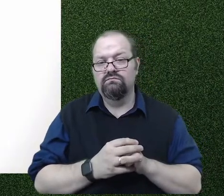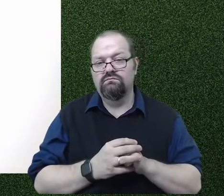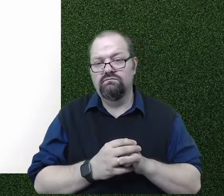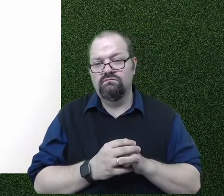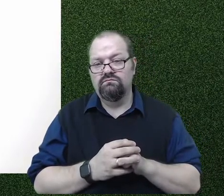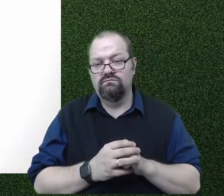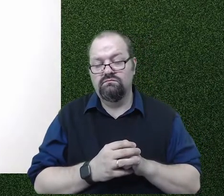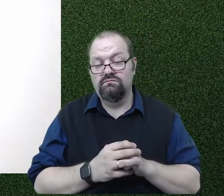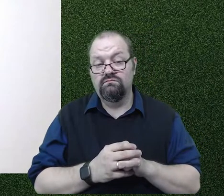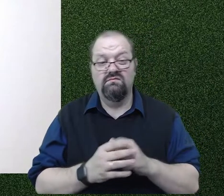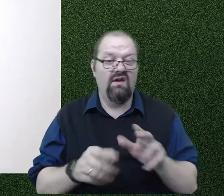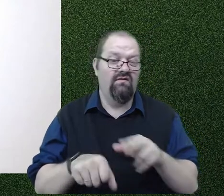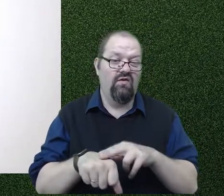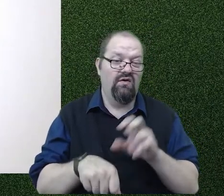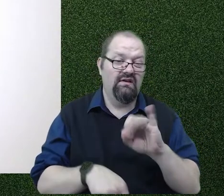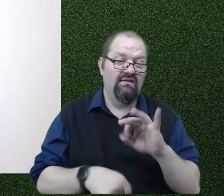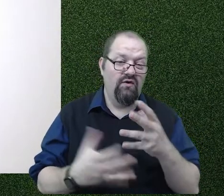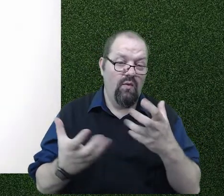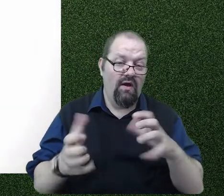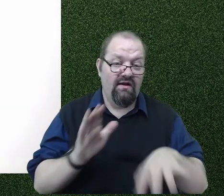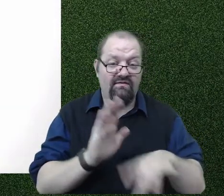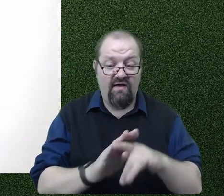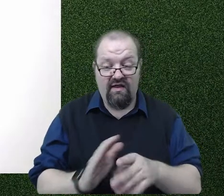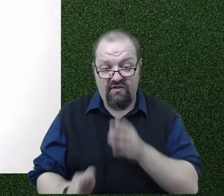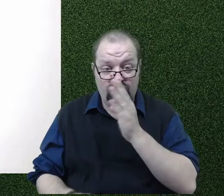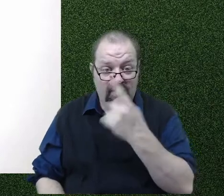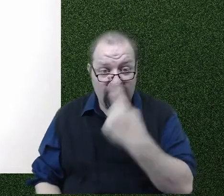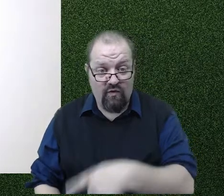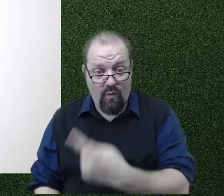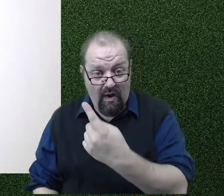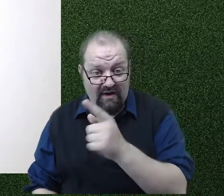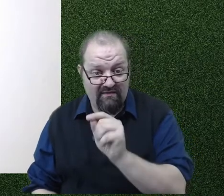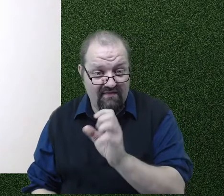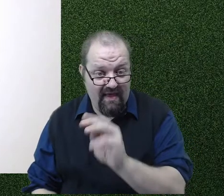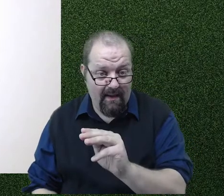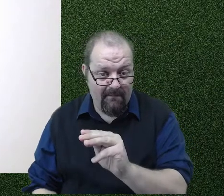And of course, if you want to find the direction of one of them,